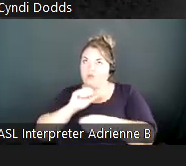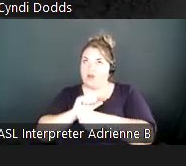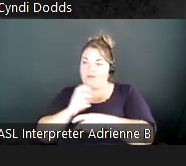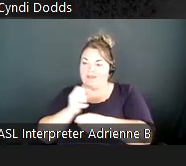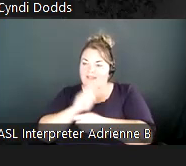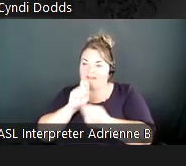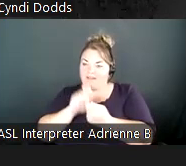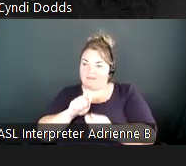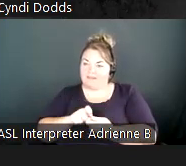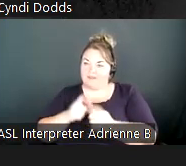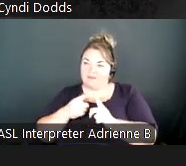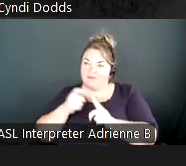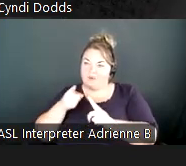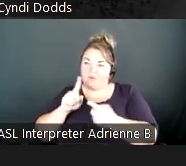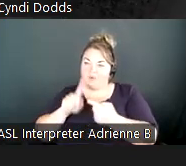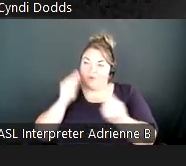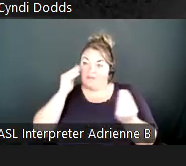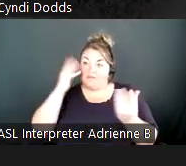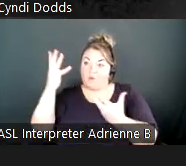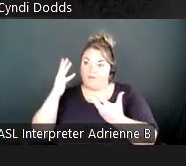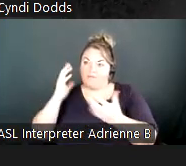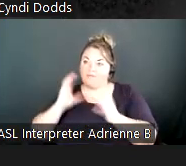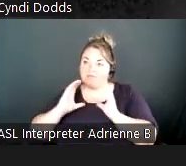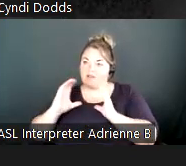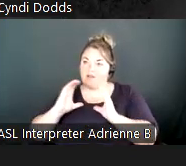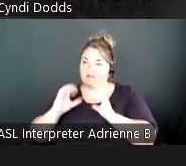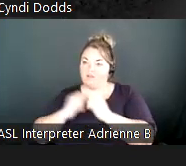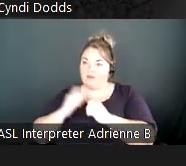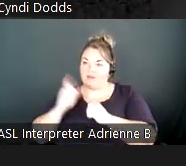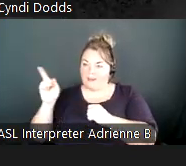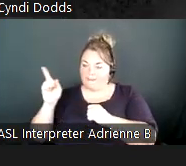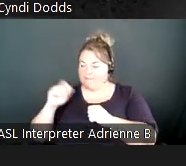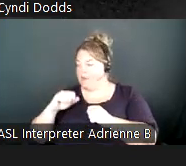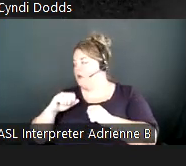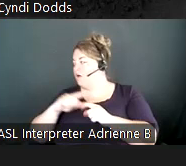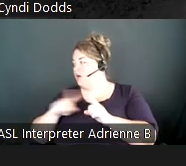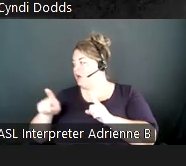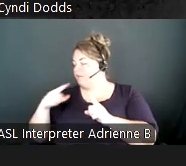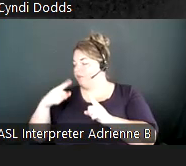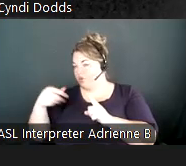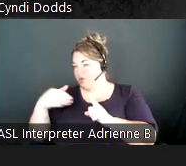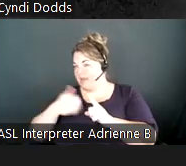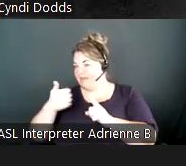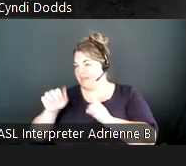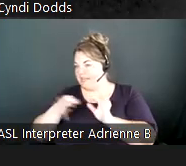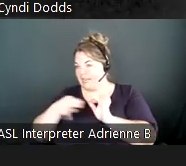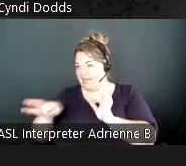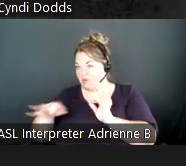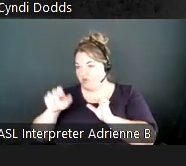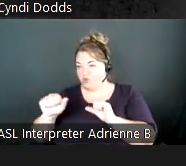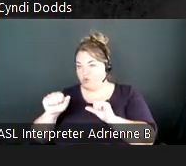specifics from you to inform my conversation with him. But do you have any language that you